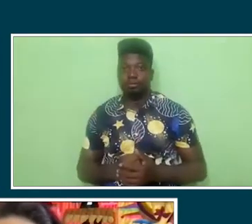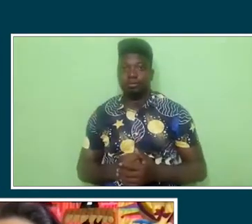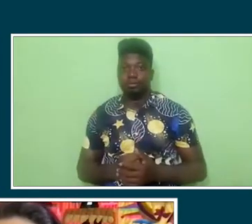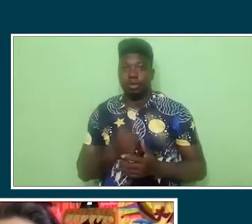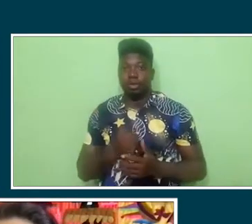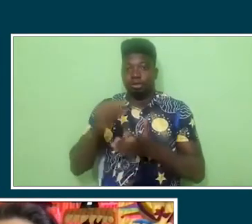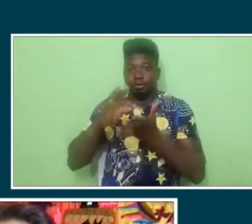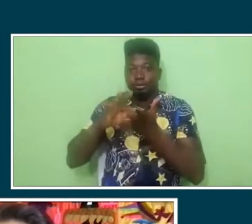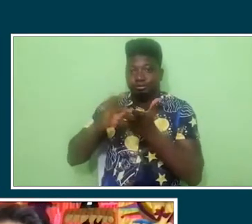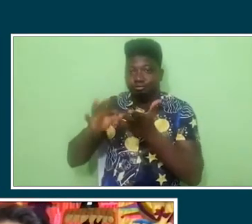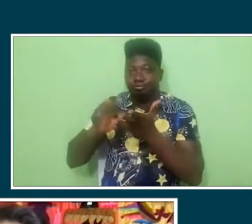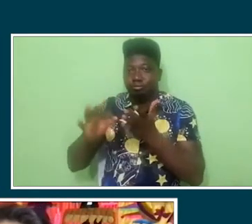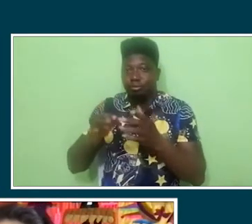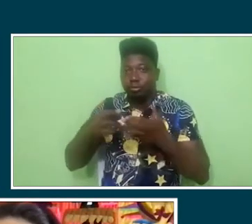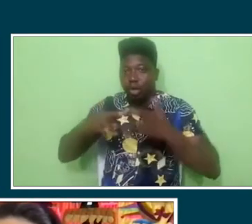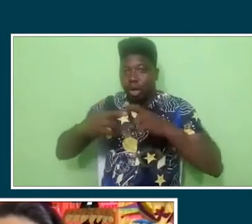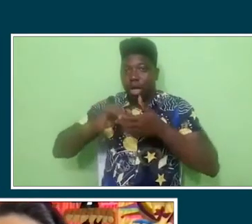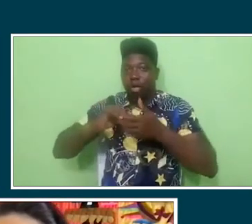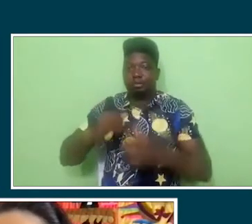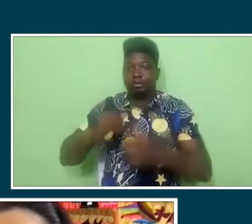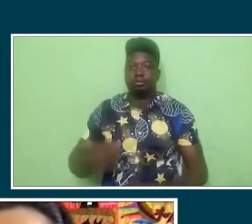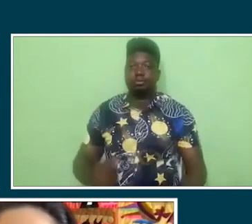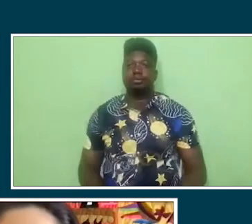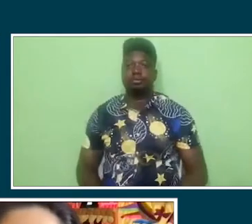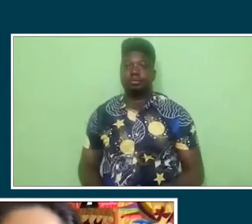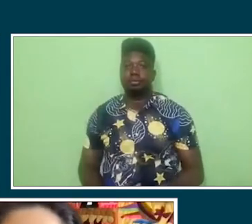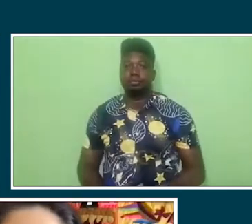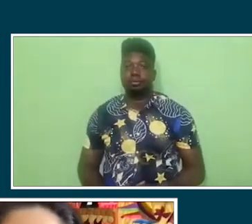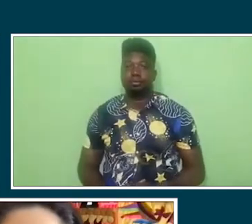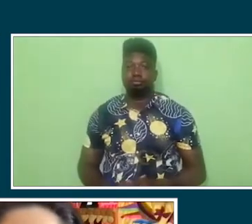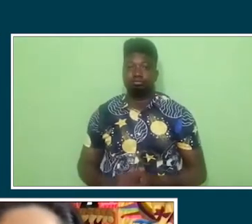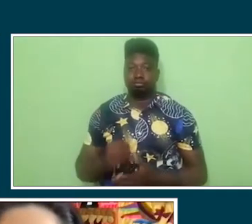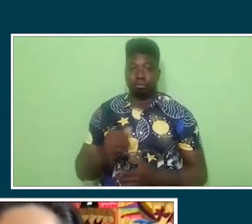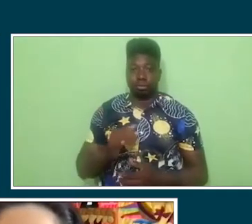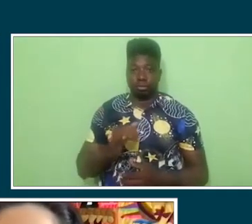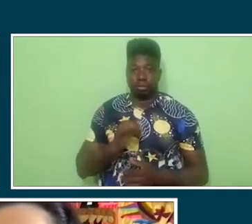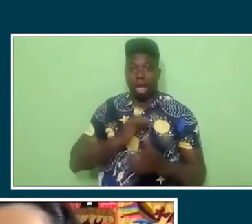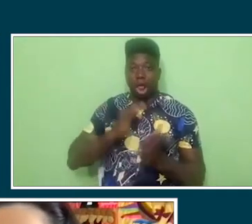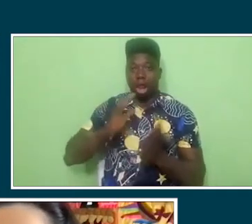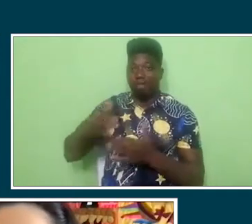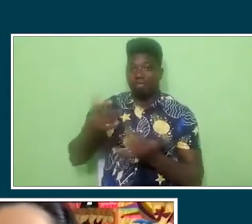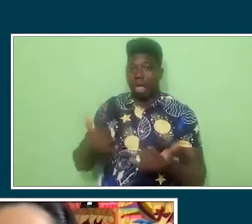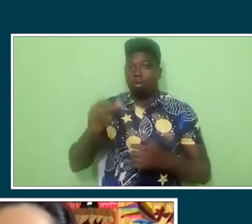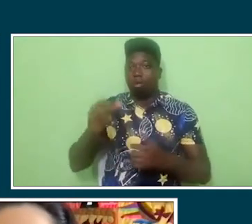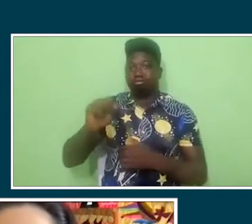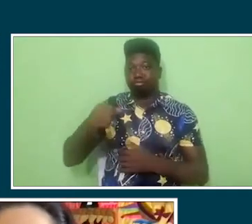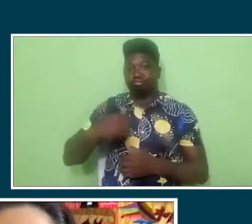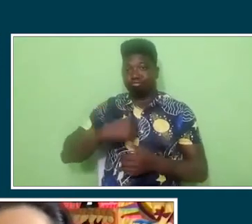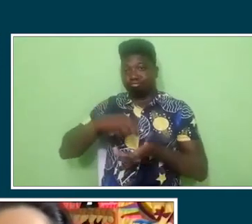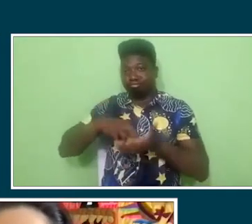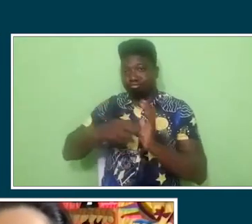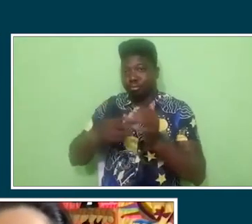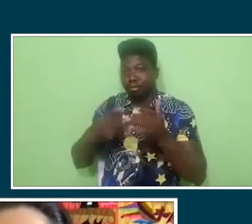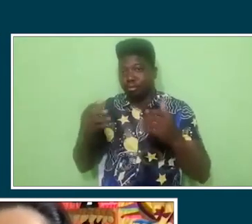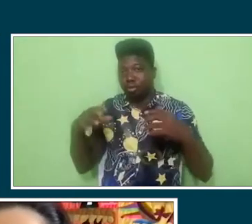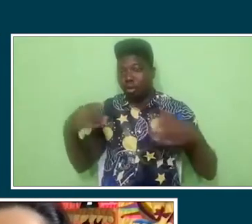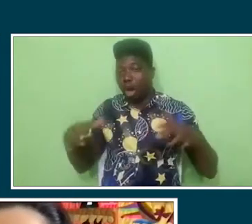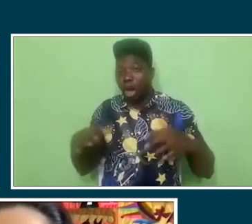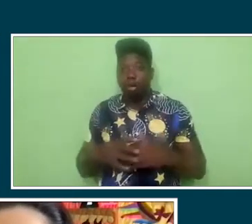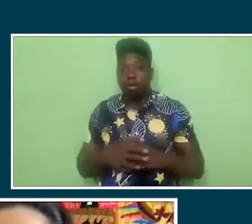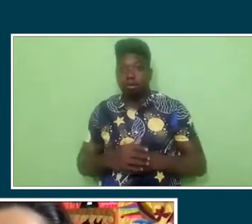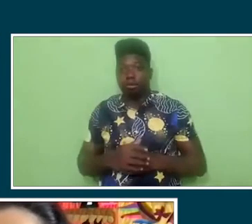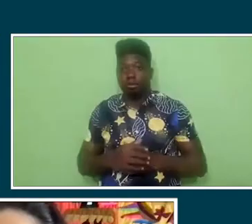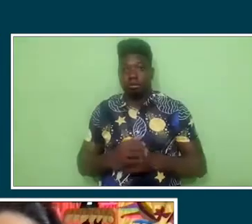So that's where I'll leave it for now. Yes, yes. I mean, Wow. So everybody go ahead, put on your